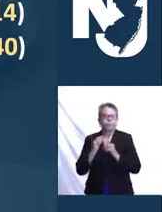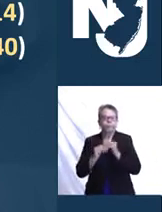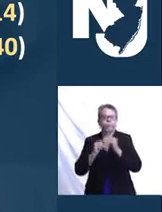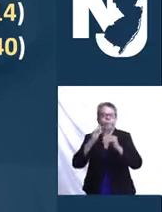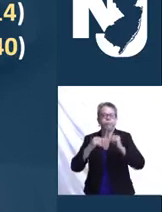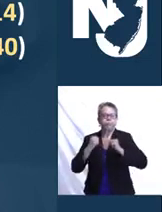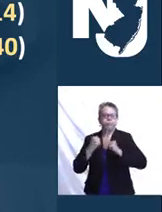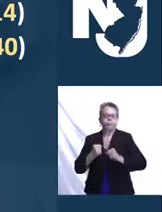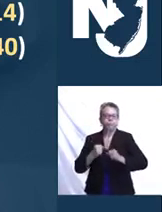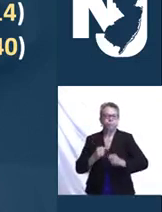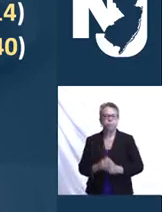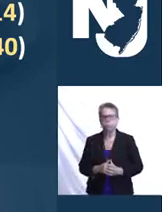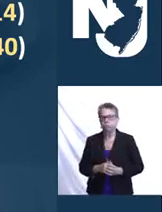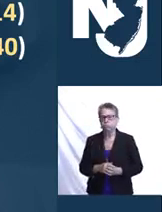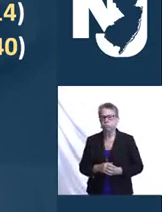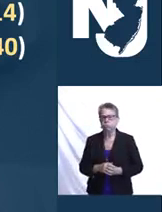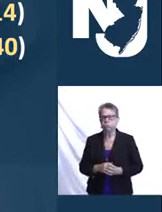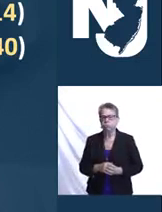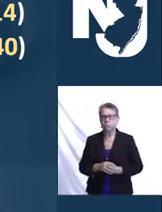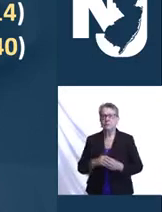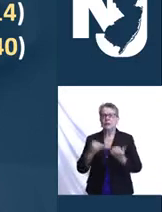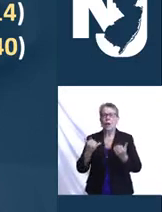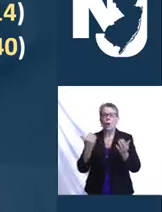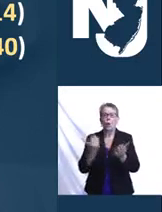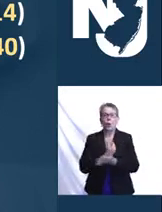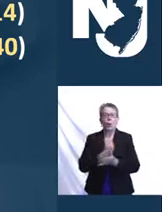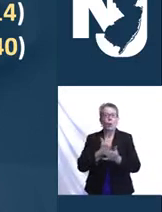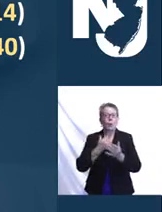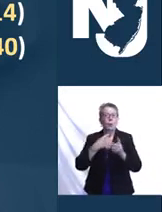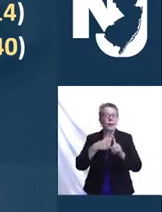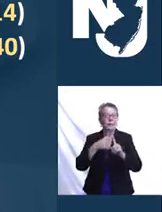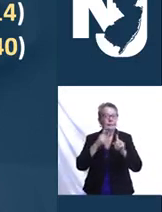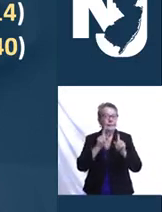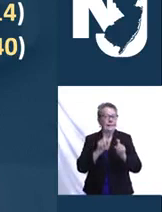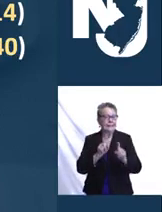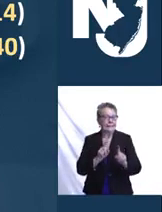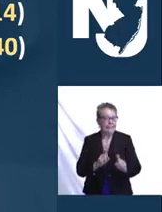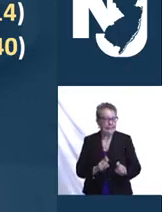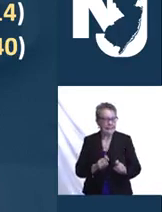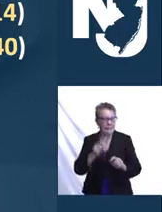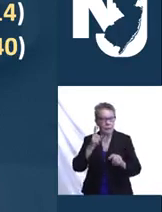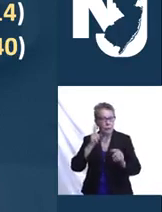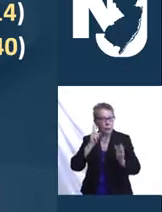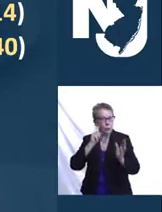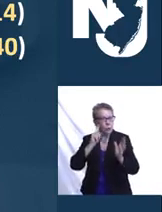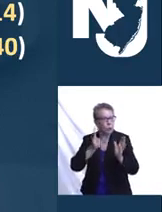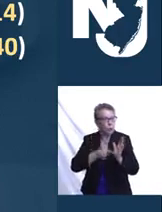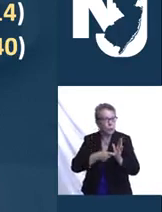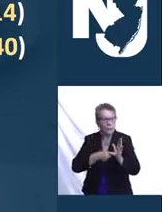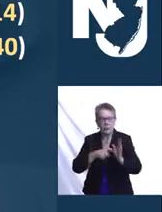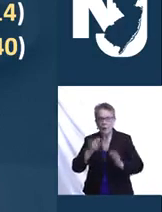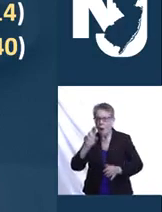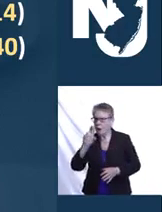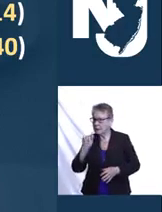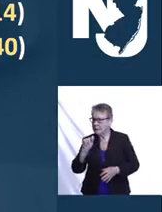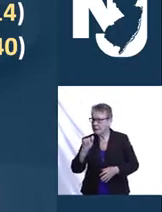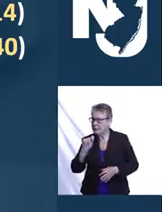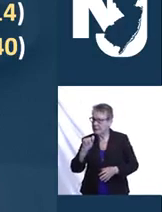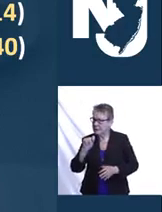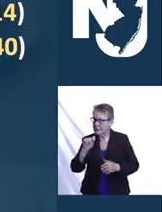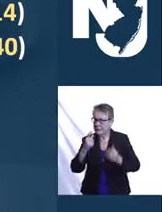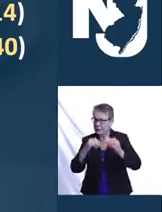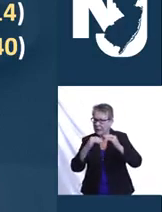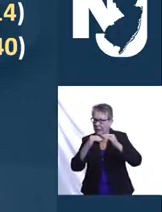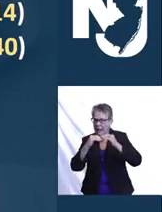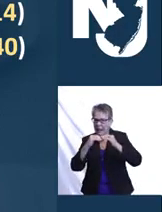attention to the rate of transmission, which is based over a longer term, 7-day rolling average analysis of these daily numbers,